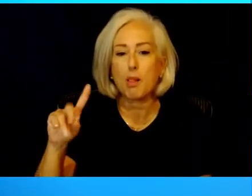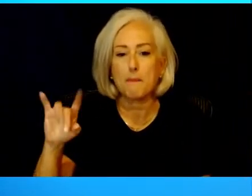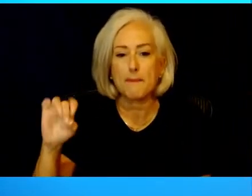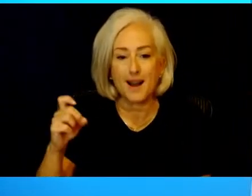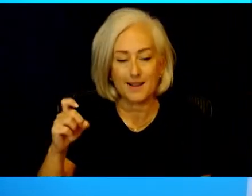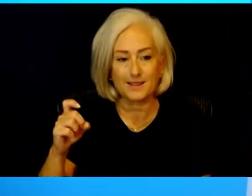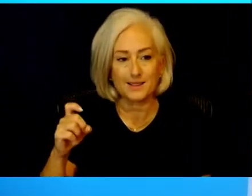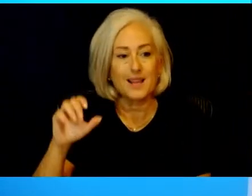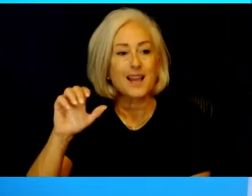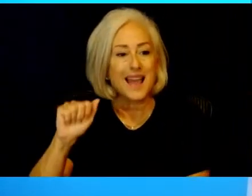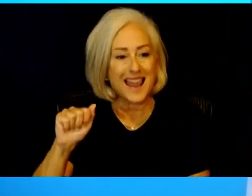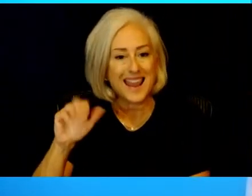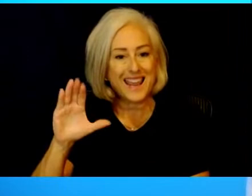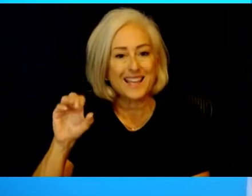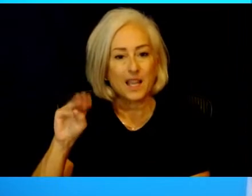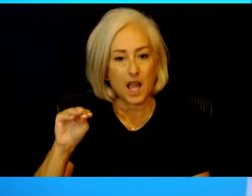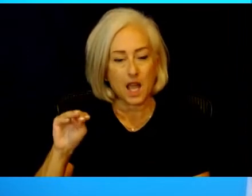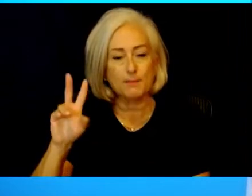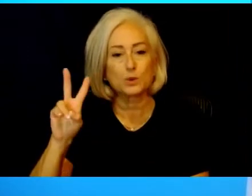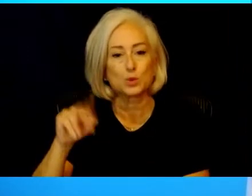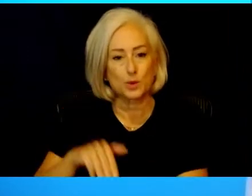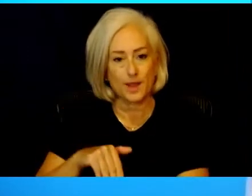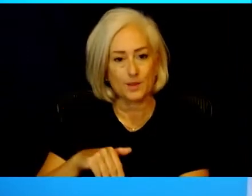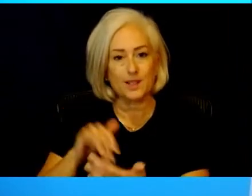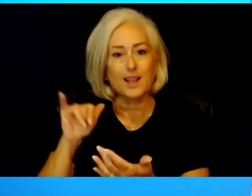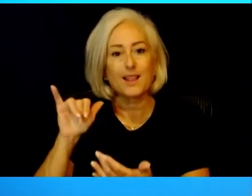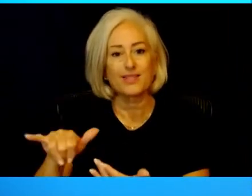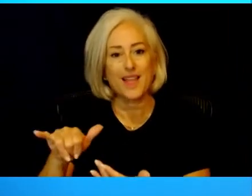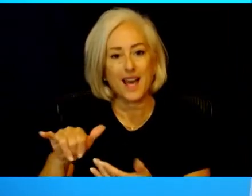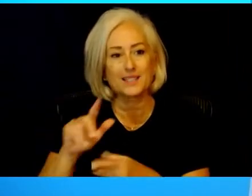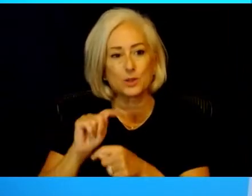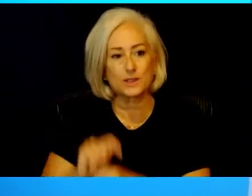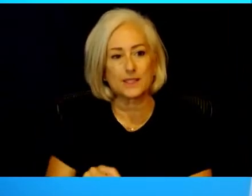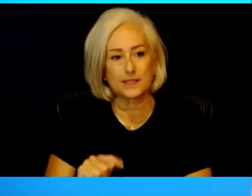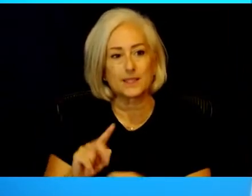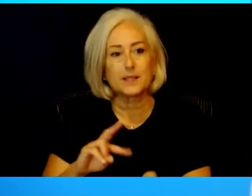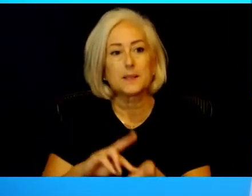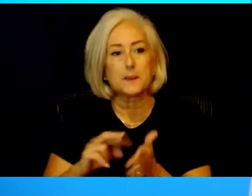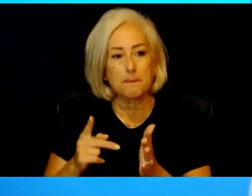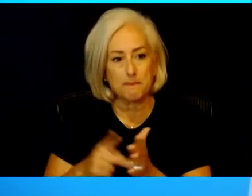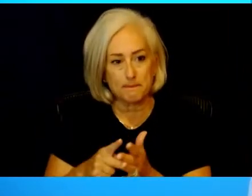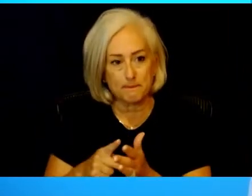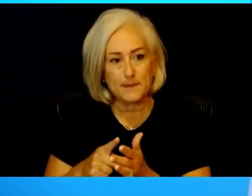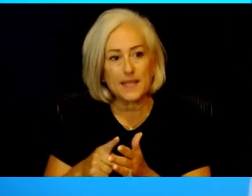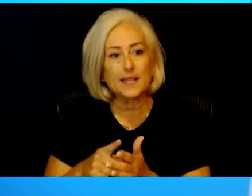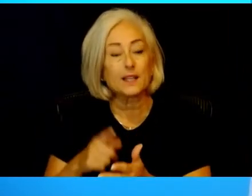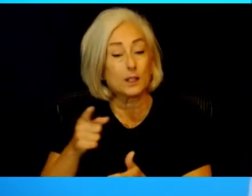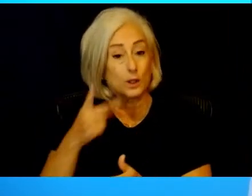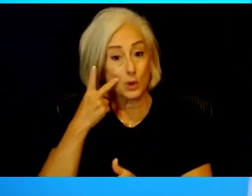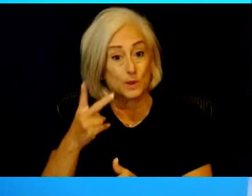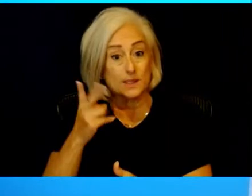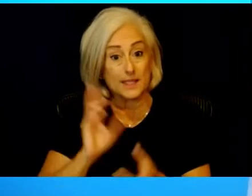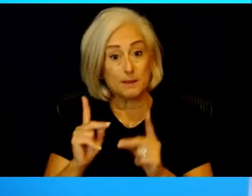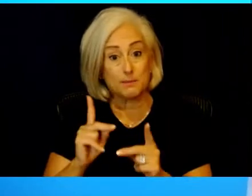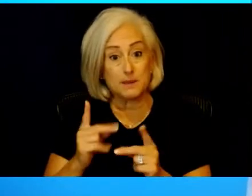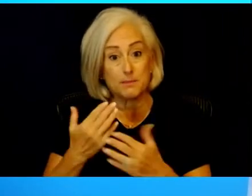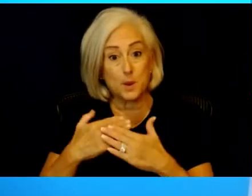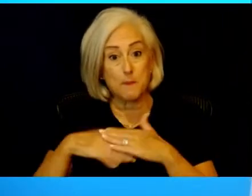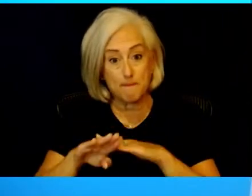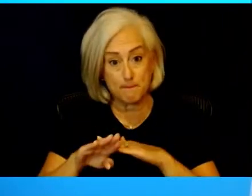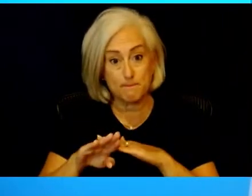smallpox vaccine, where they actually scrape into your arm. When you see people who were born in 1972 or before, you see that little mark